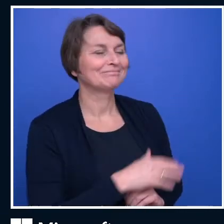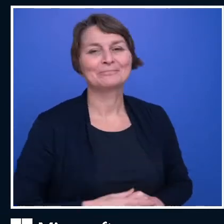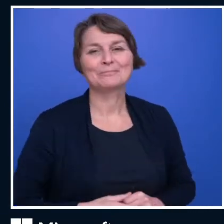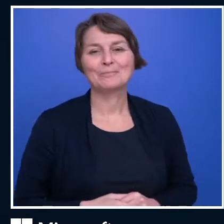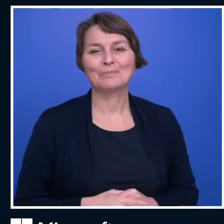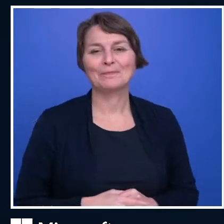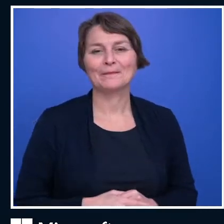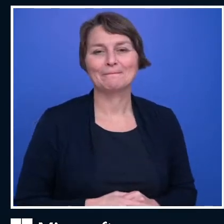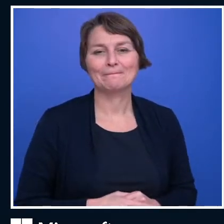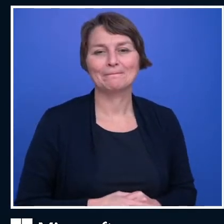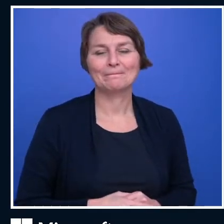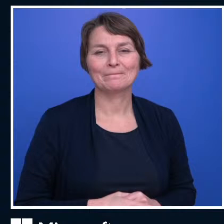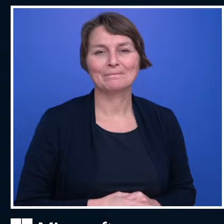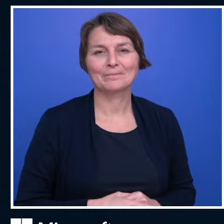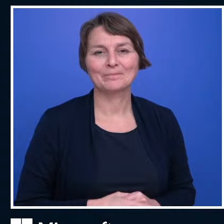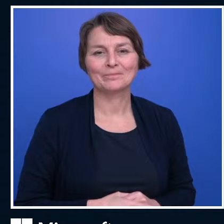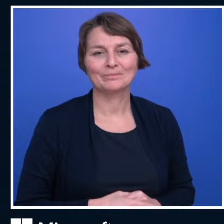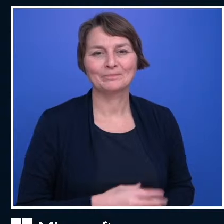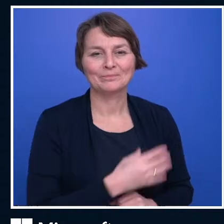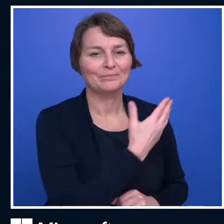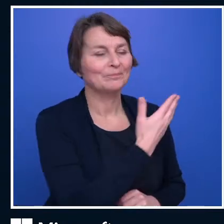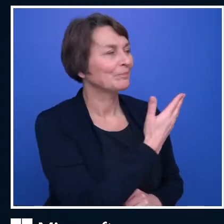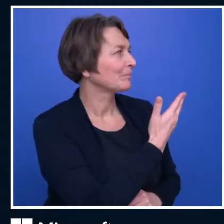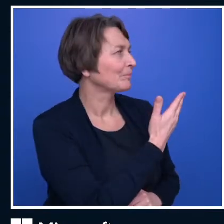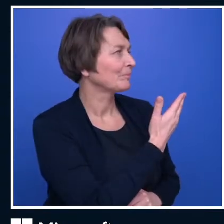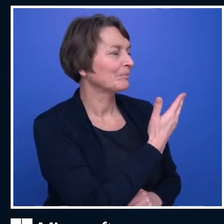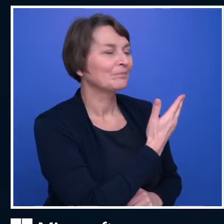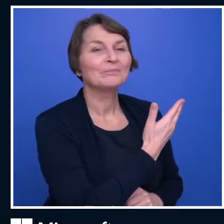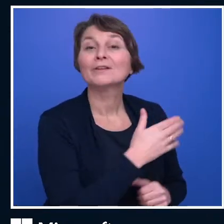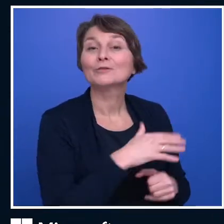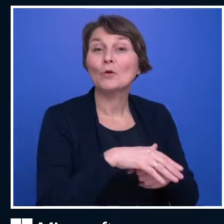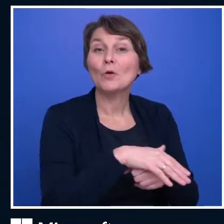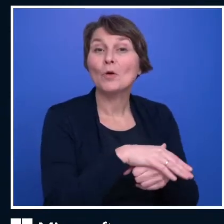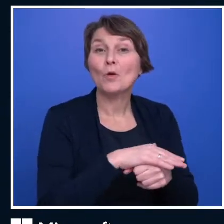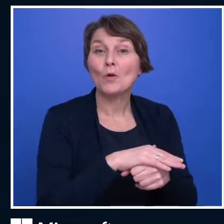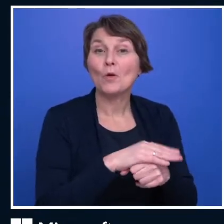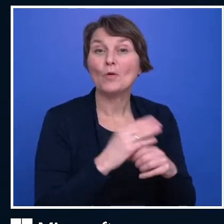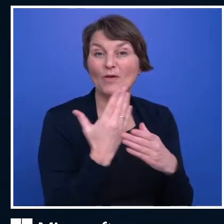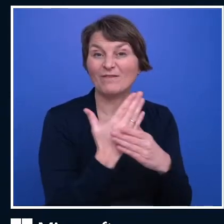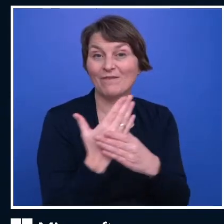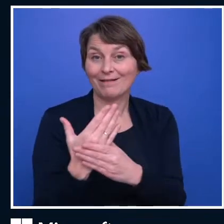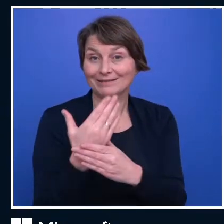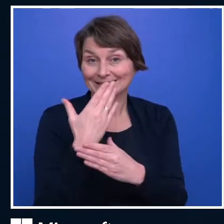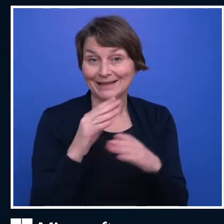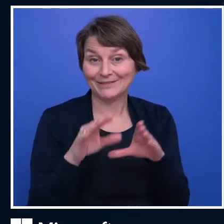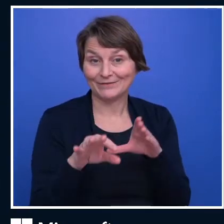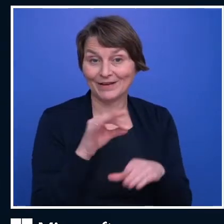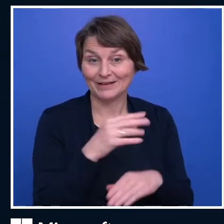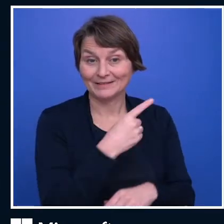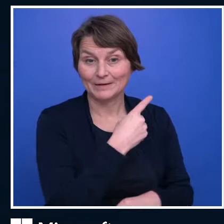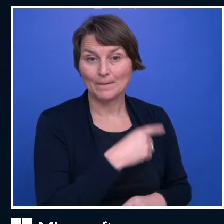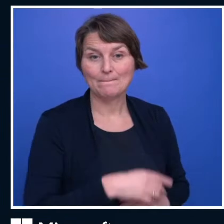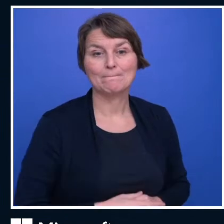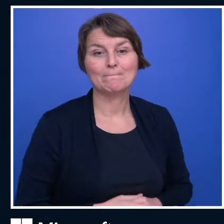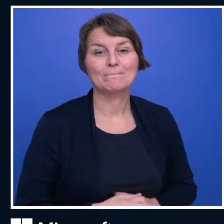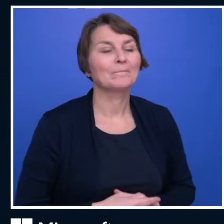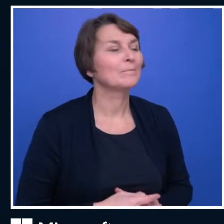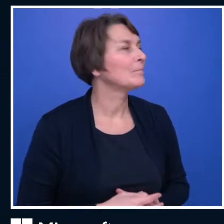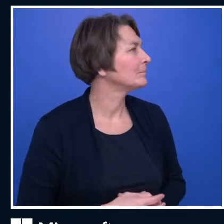And so we can browse local files, find test, grab a black-chinned